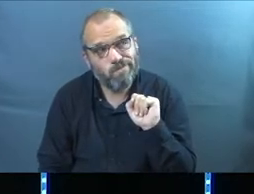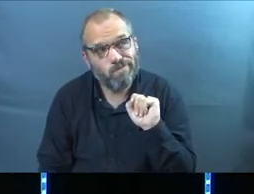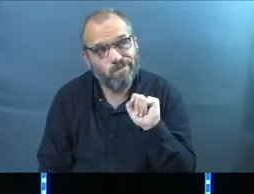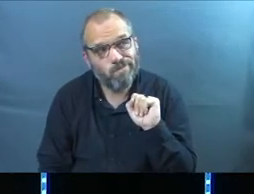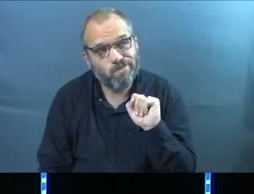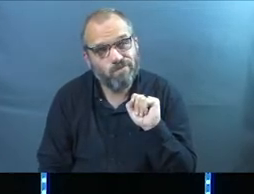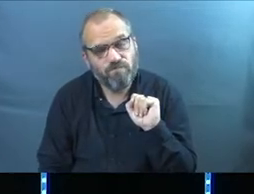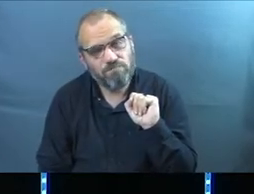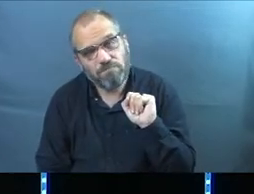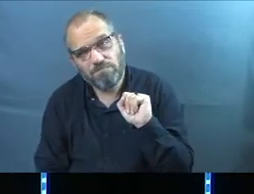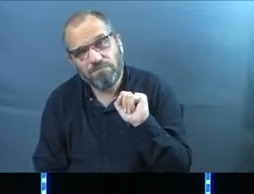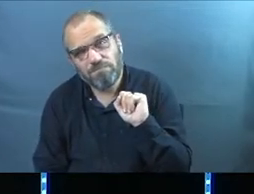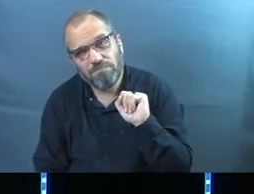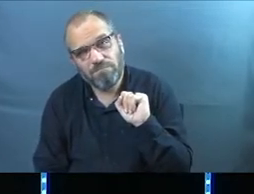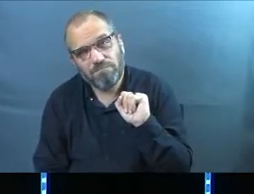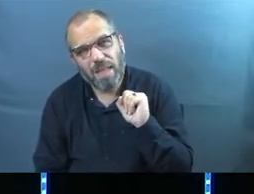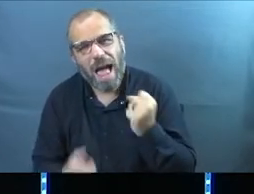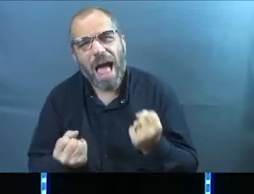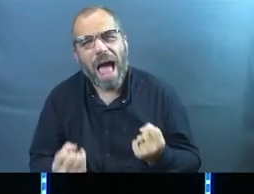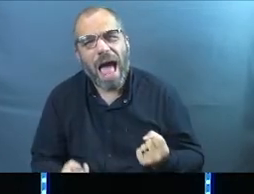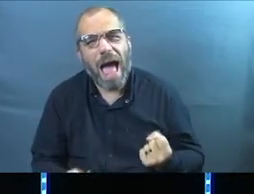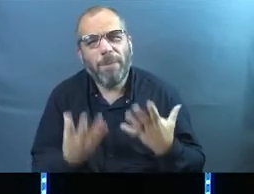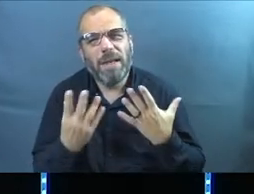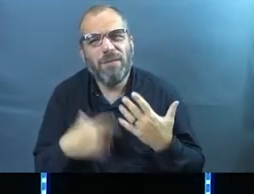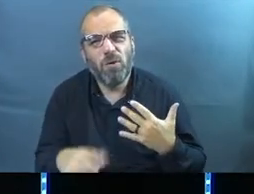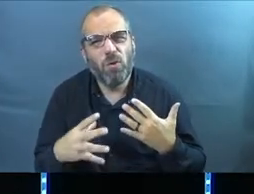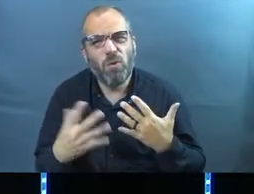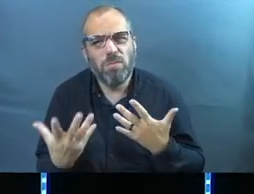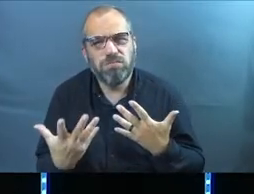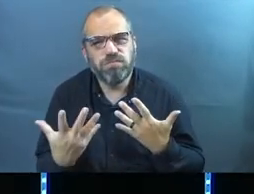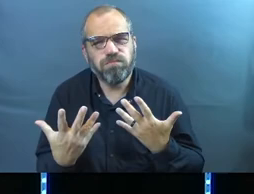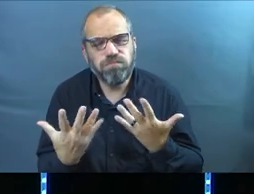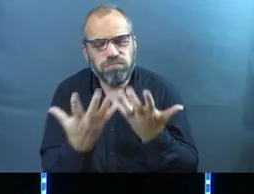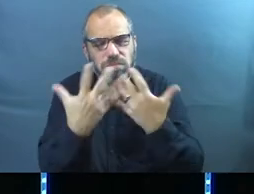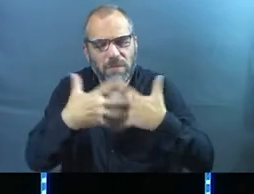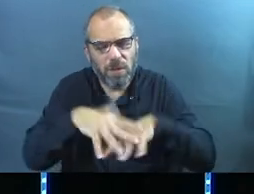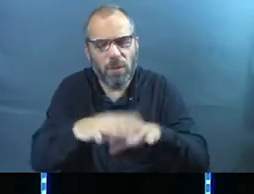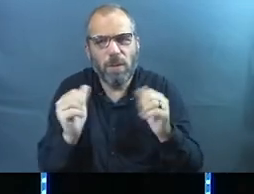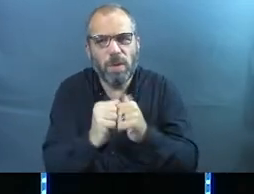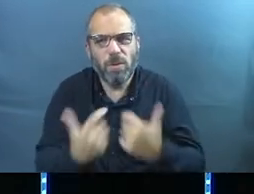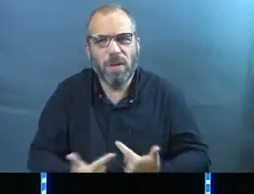How many of those are you able to actually integrate into your life and obey?